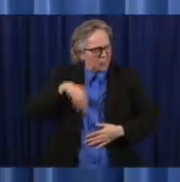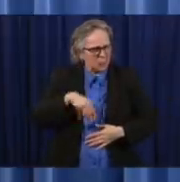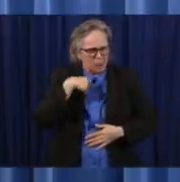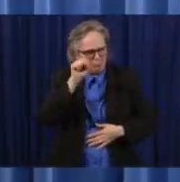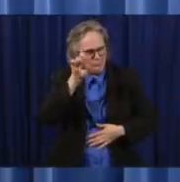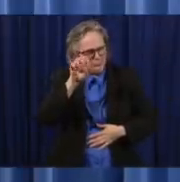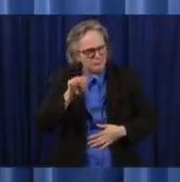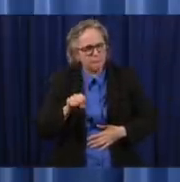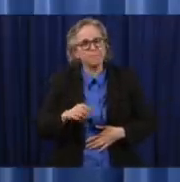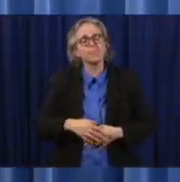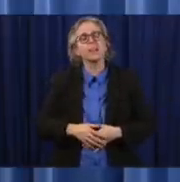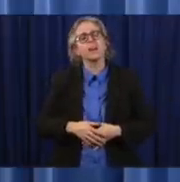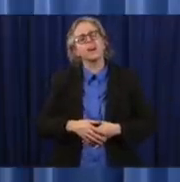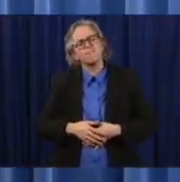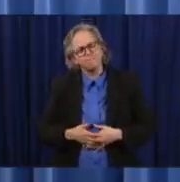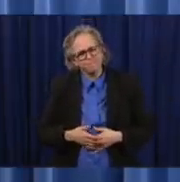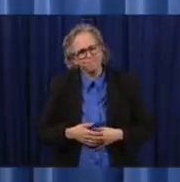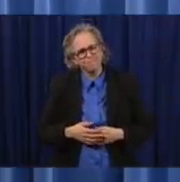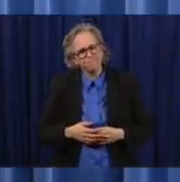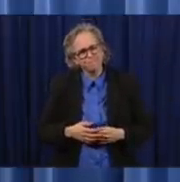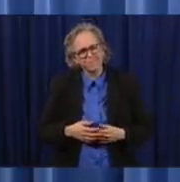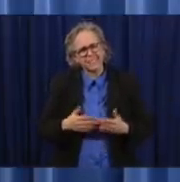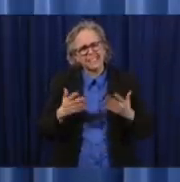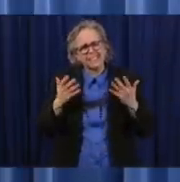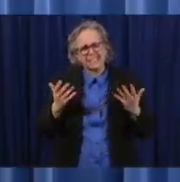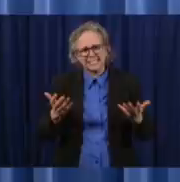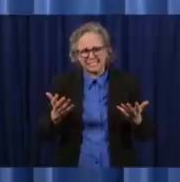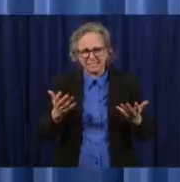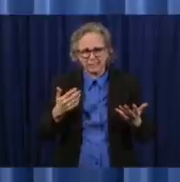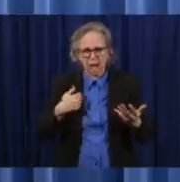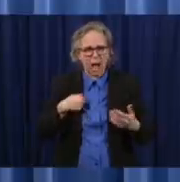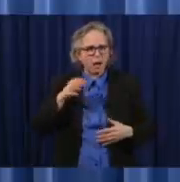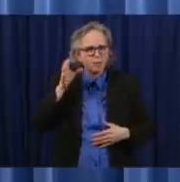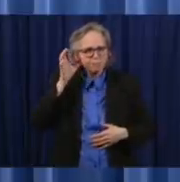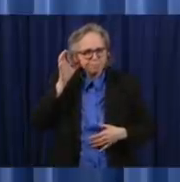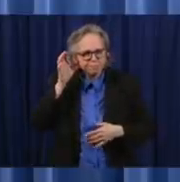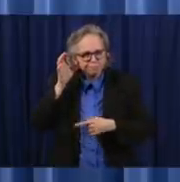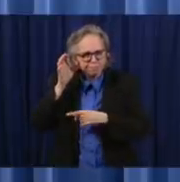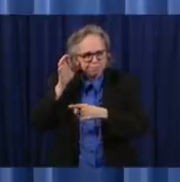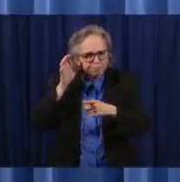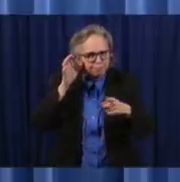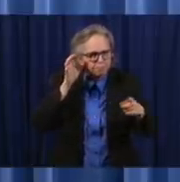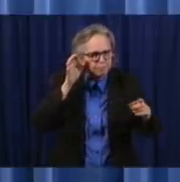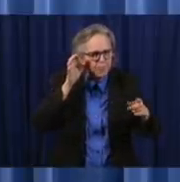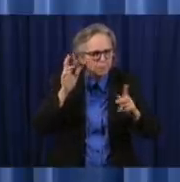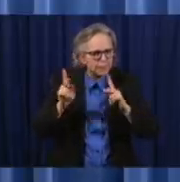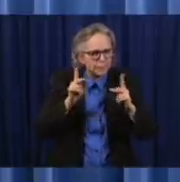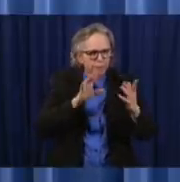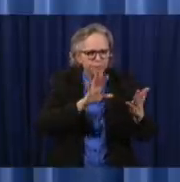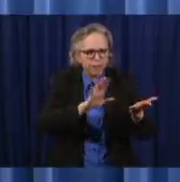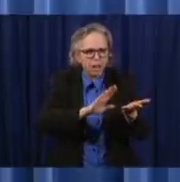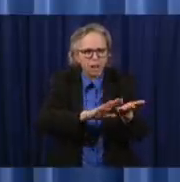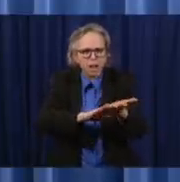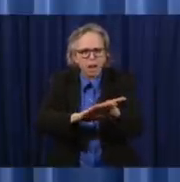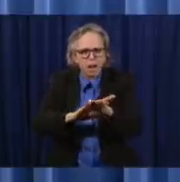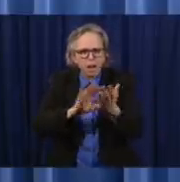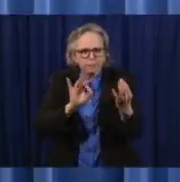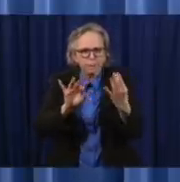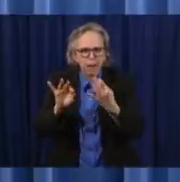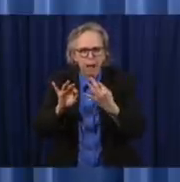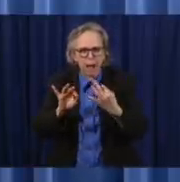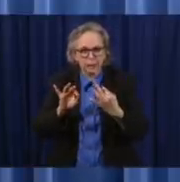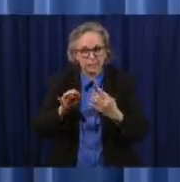I also listen to what people say. And, I told you about the call I got from